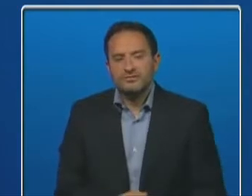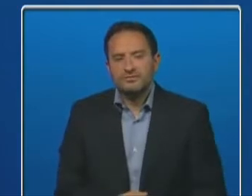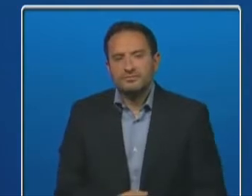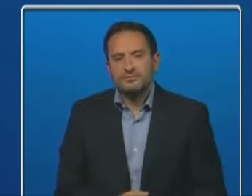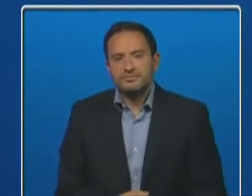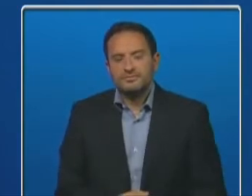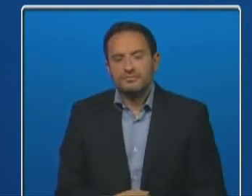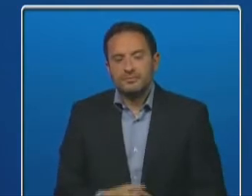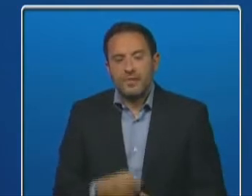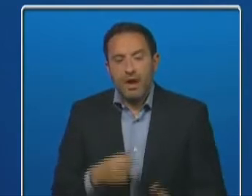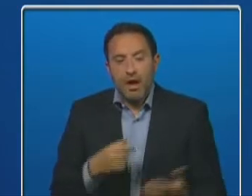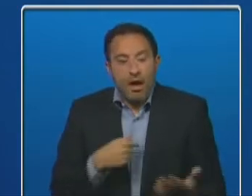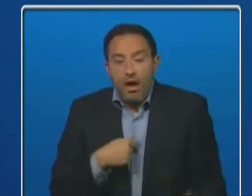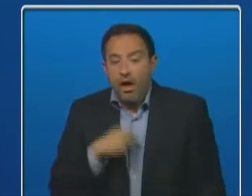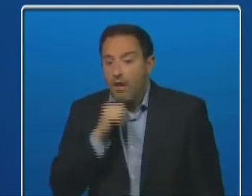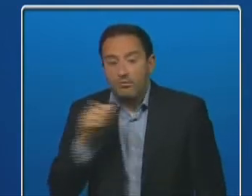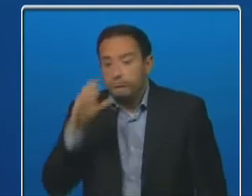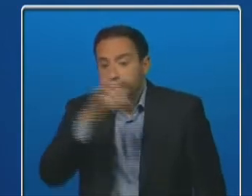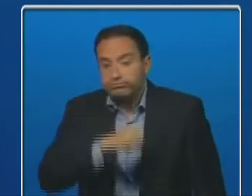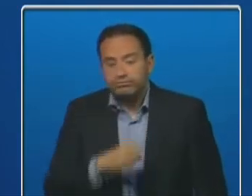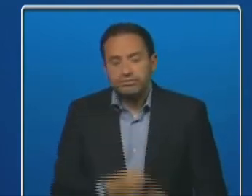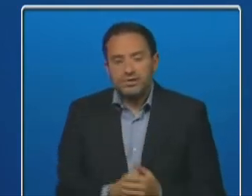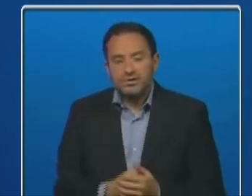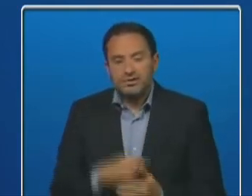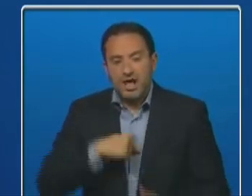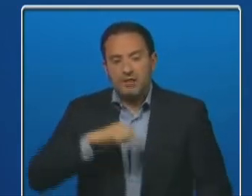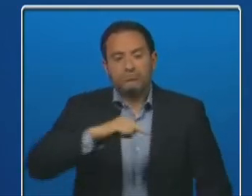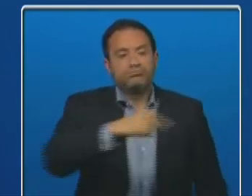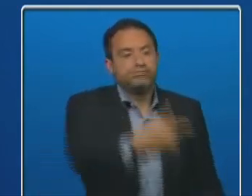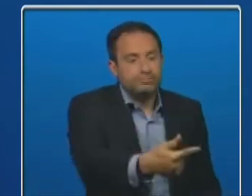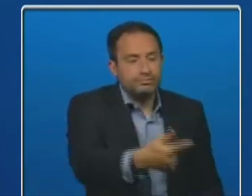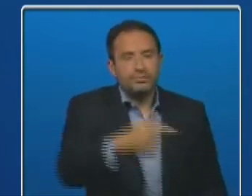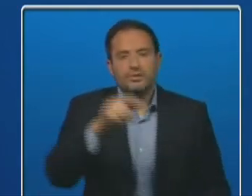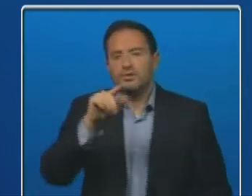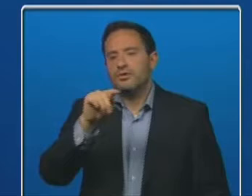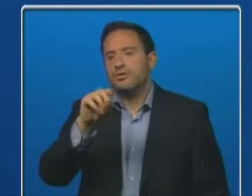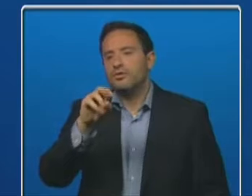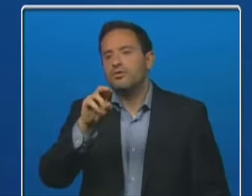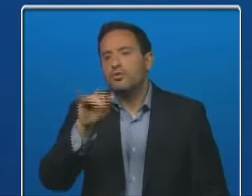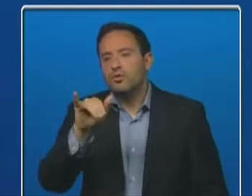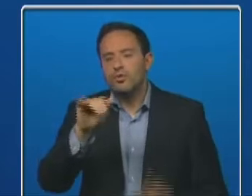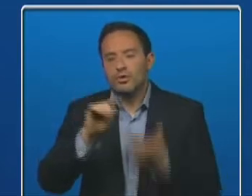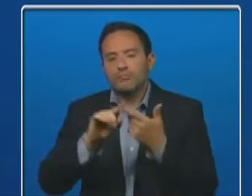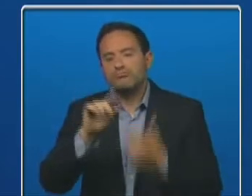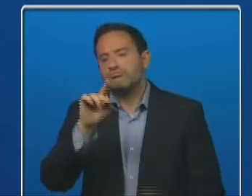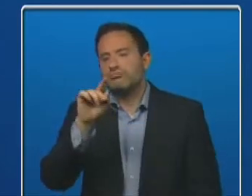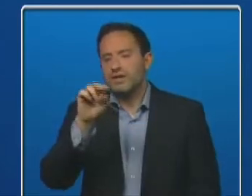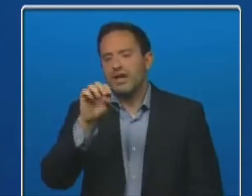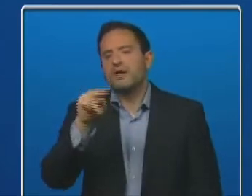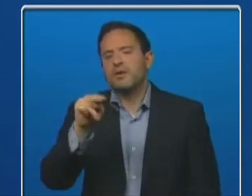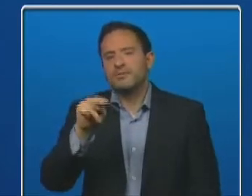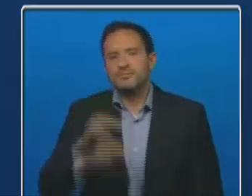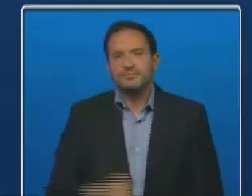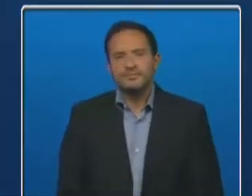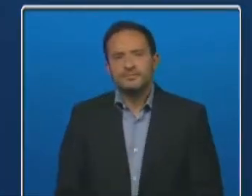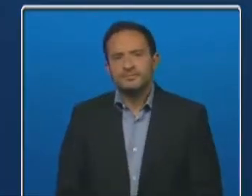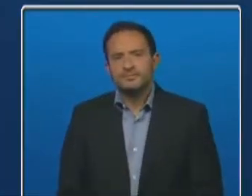the demographer on the call here, so maybe I'll turn it over to Tori or Karen to give a little bit more insight into that.